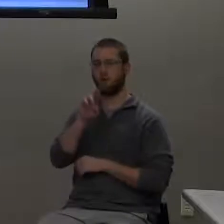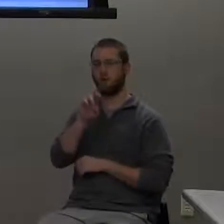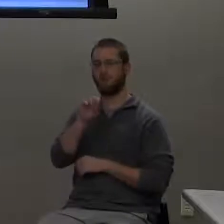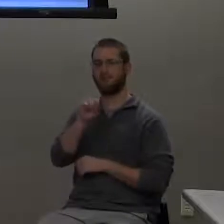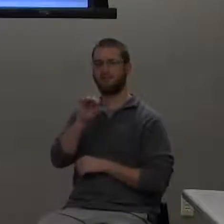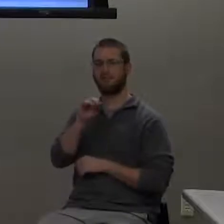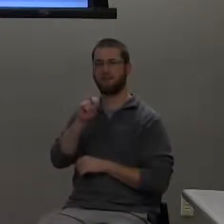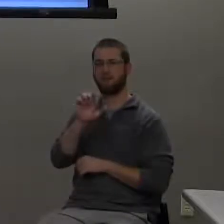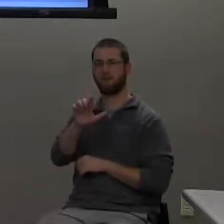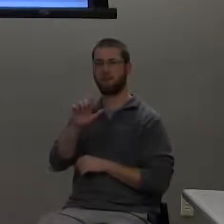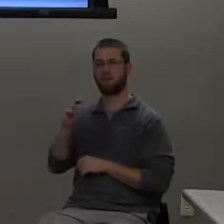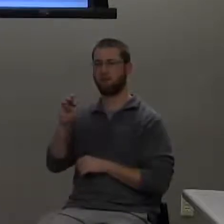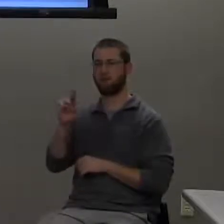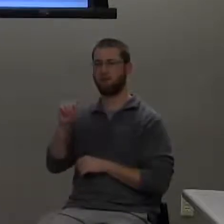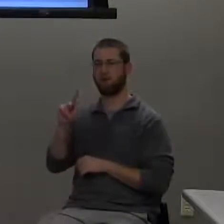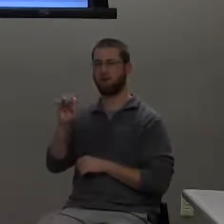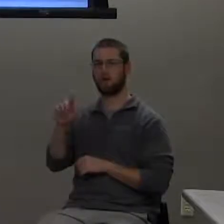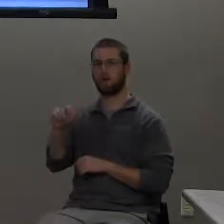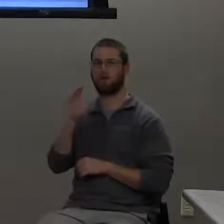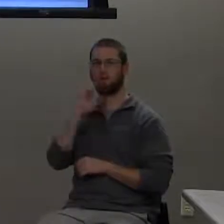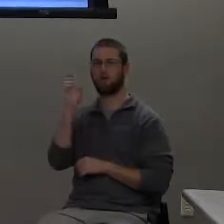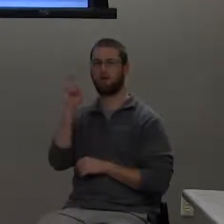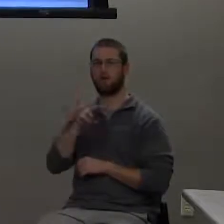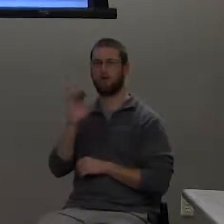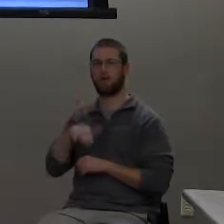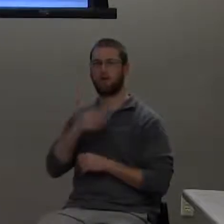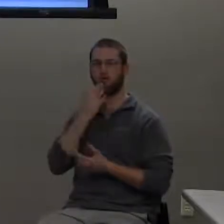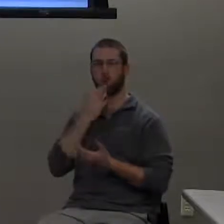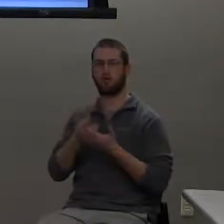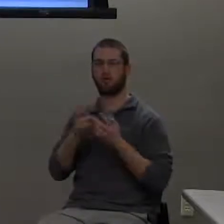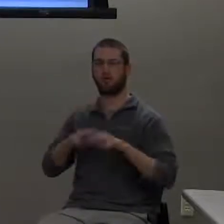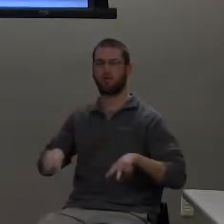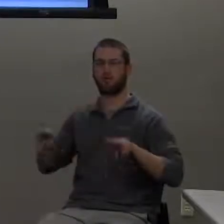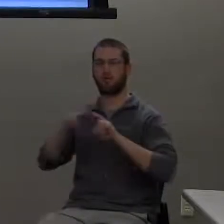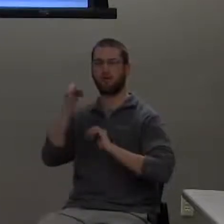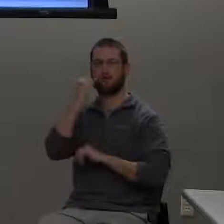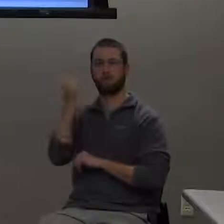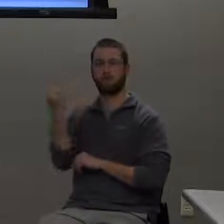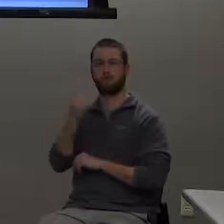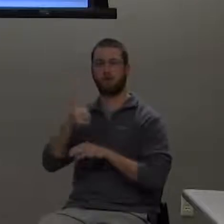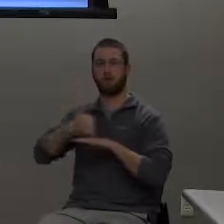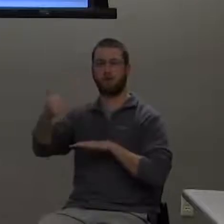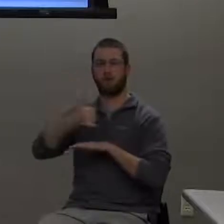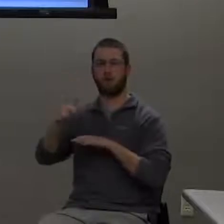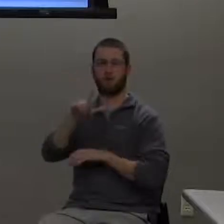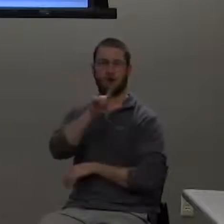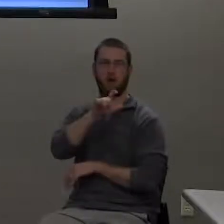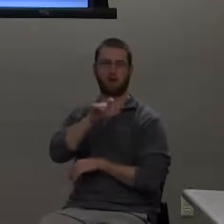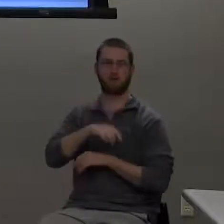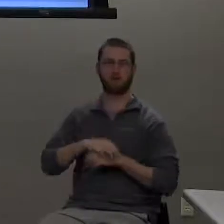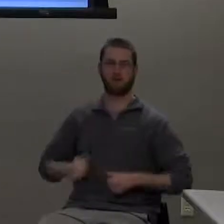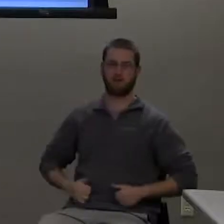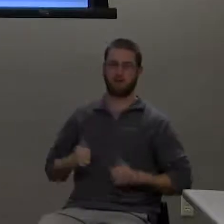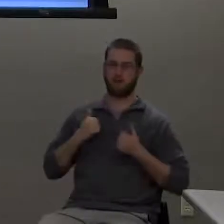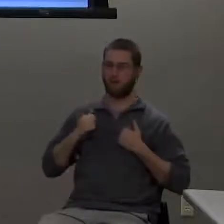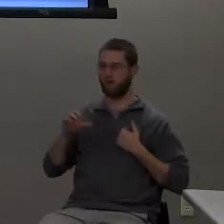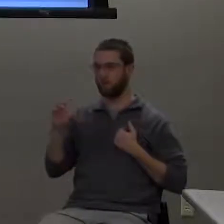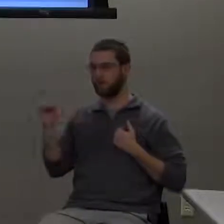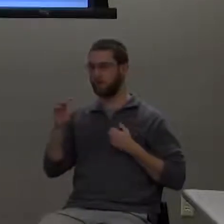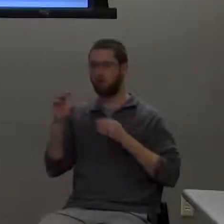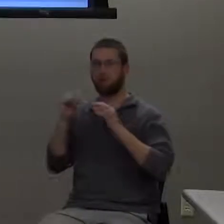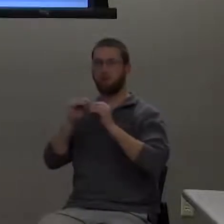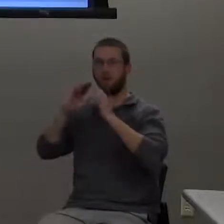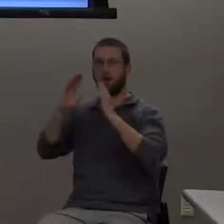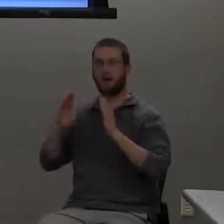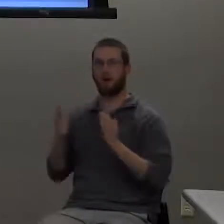is true in our community. We are a very good value alternative, particularly for folks that are commuting to Lexington, for example, is you can get a lot more